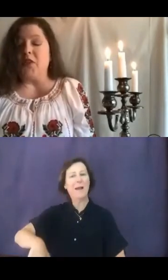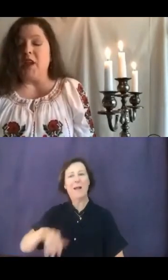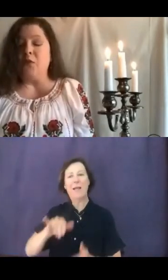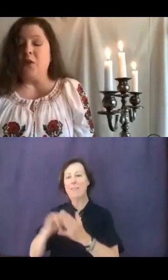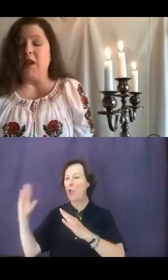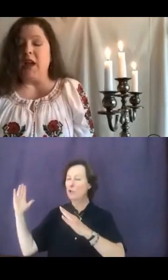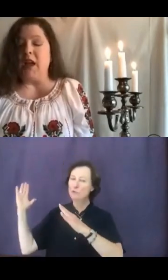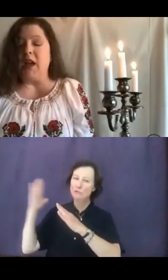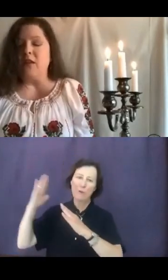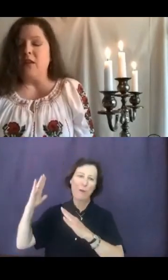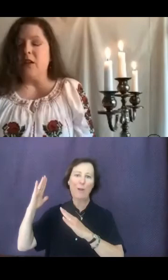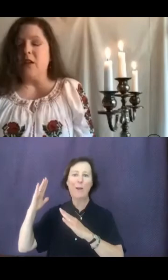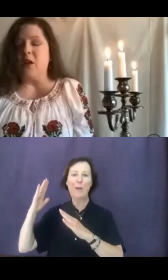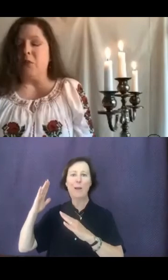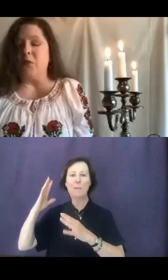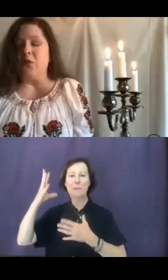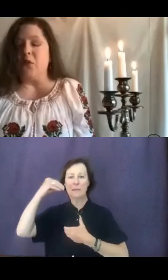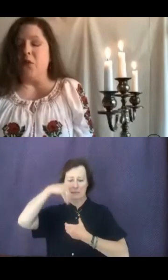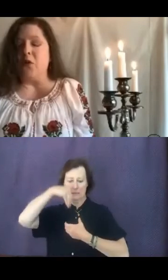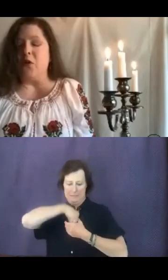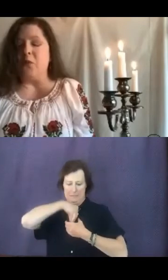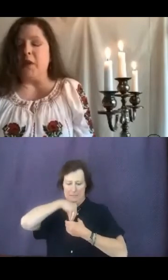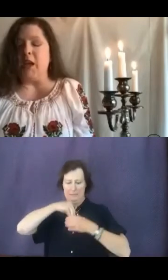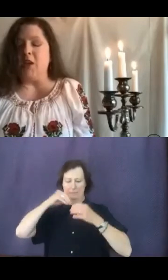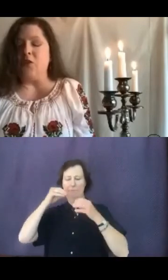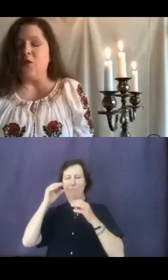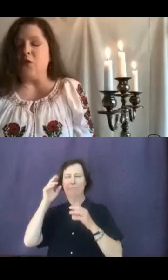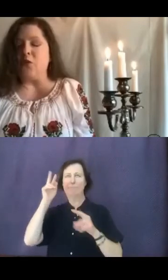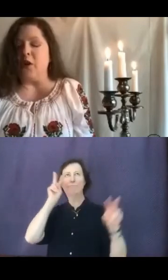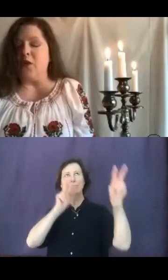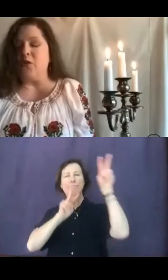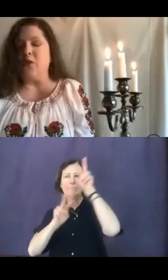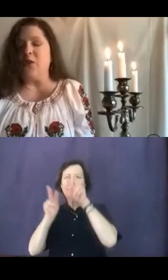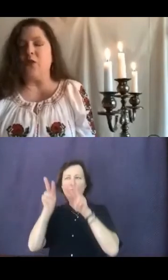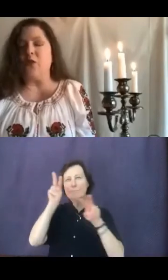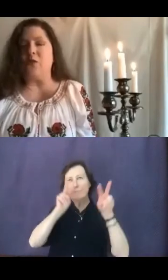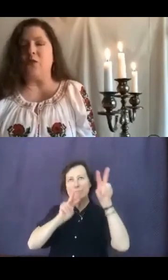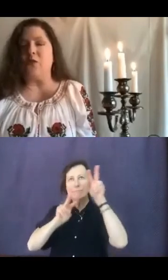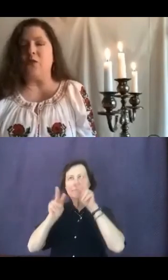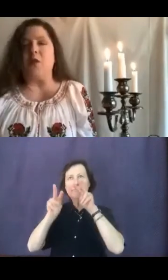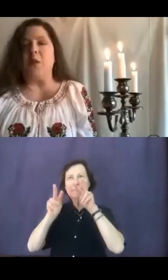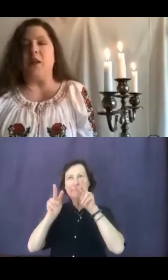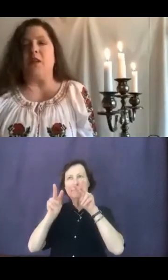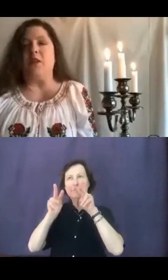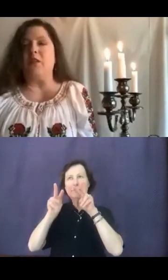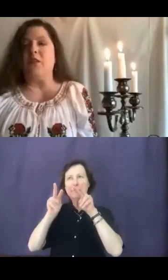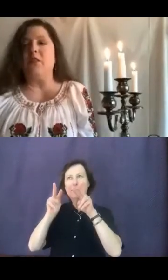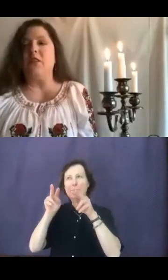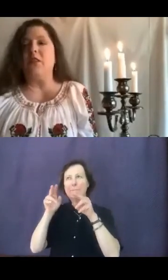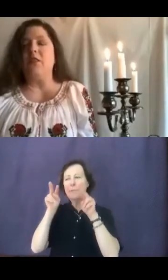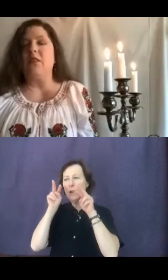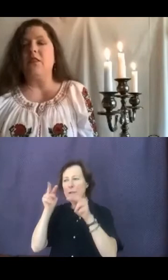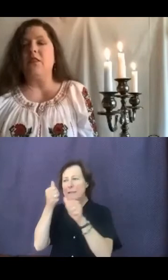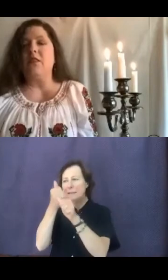With inward gaze, absorb each wondrous fluted petal.